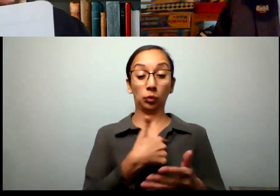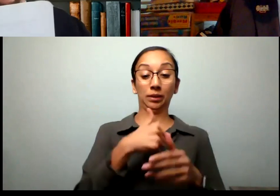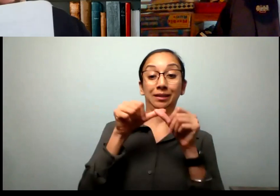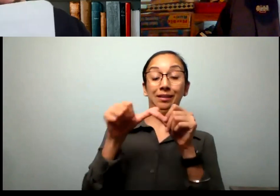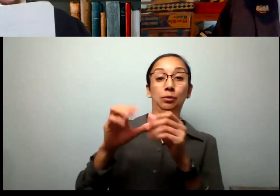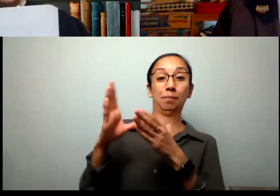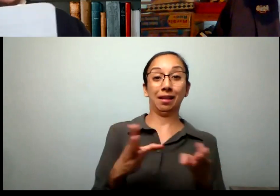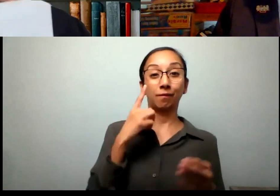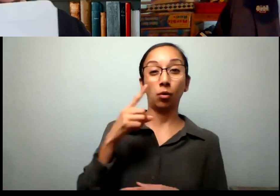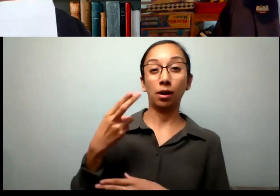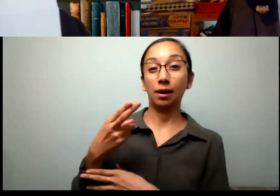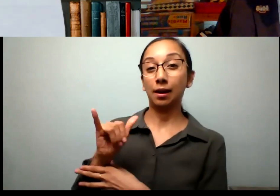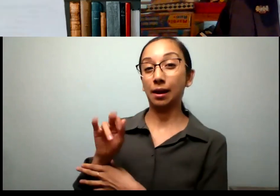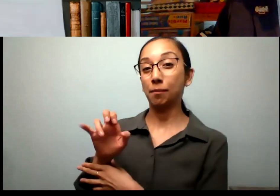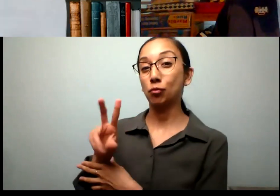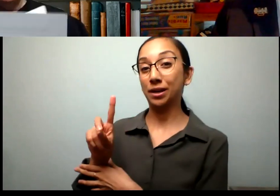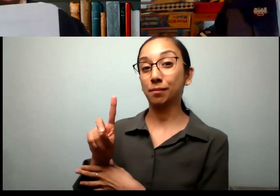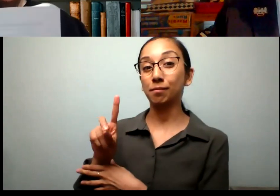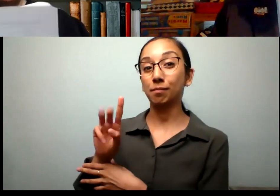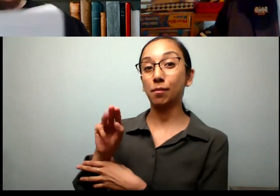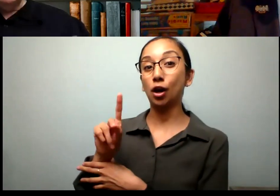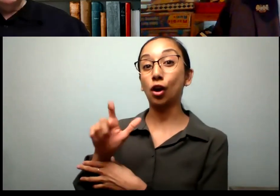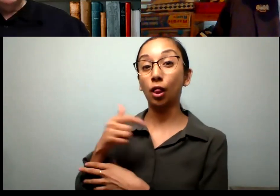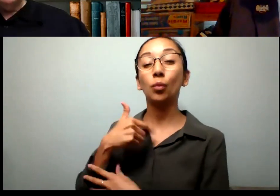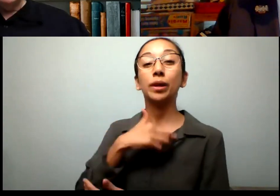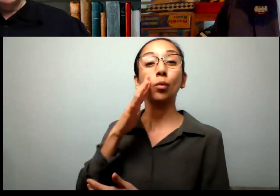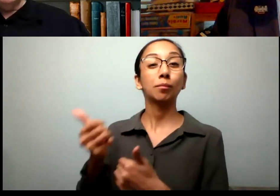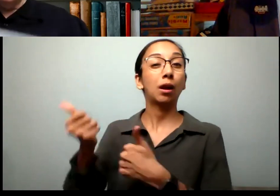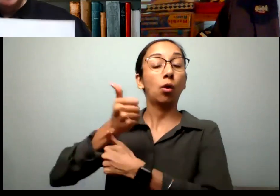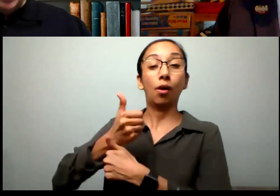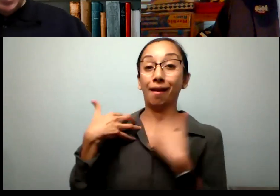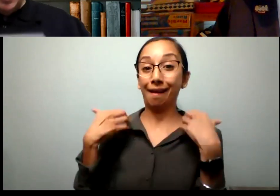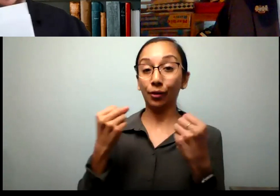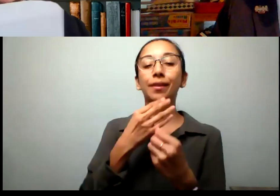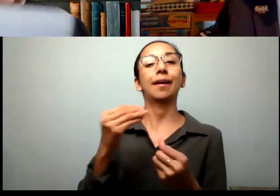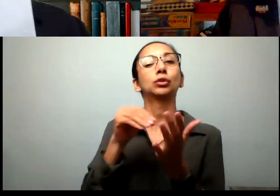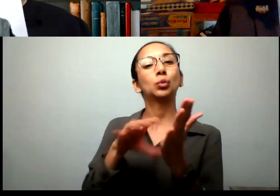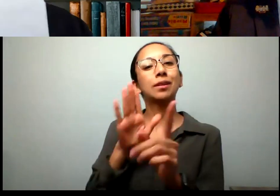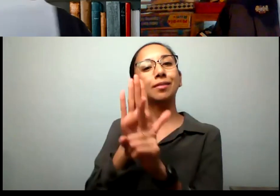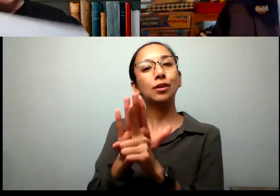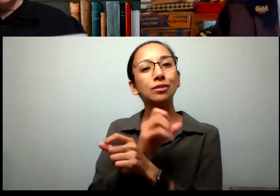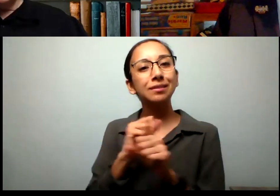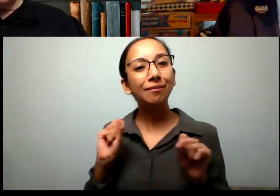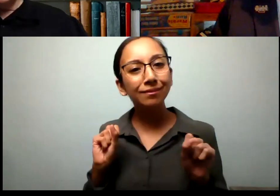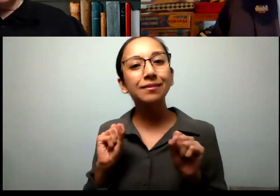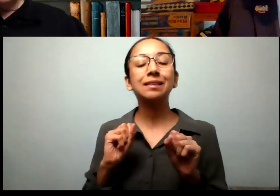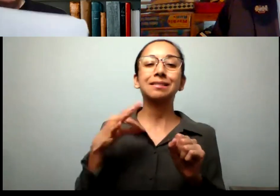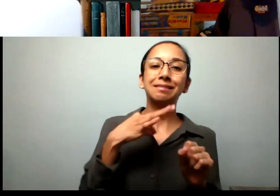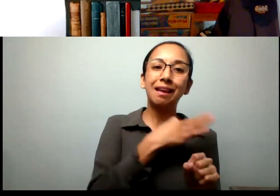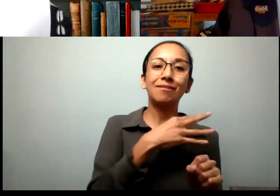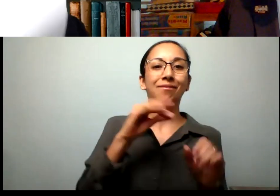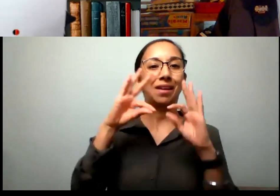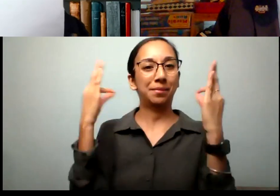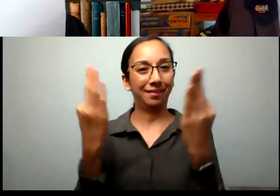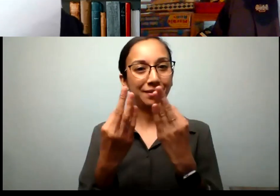hybrid model, we will always prioritize health and safety of our students, our staff, and our